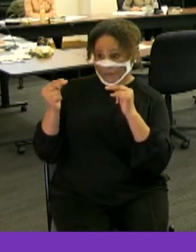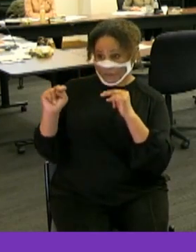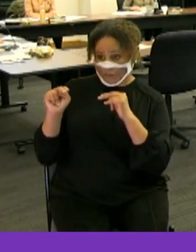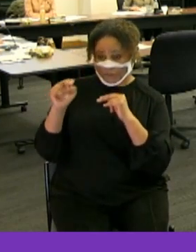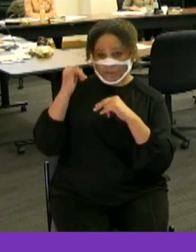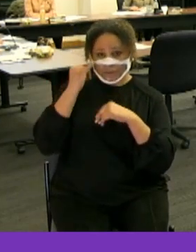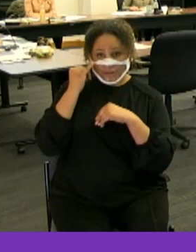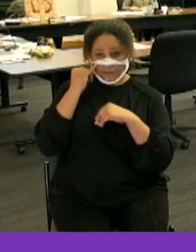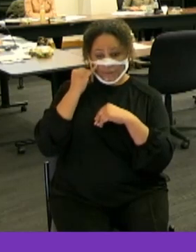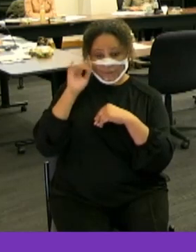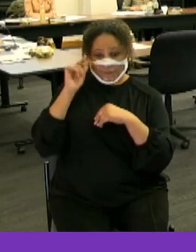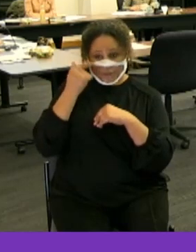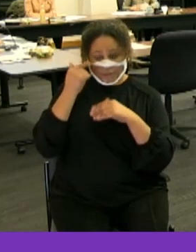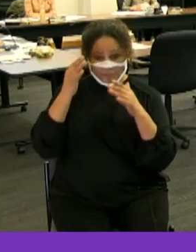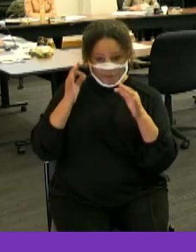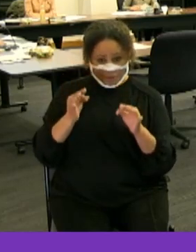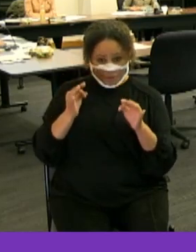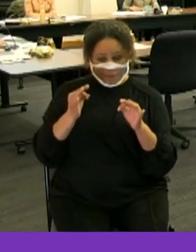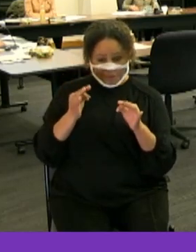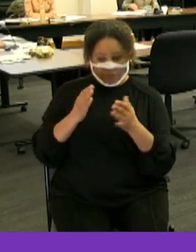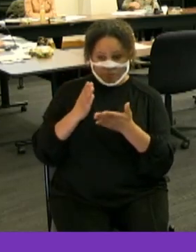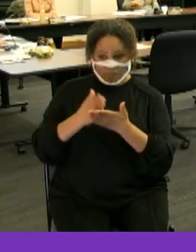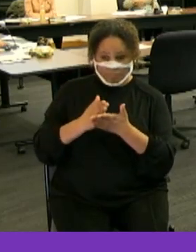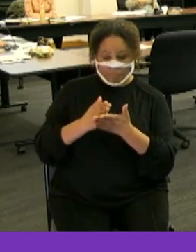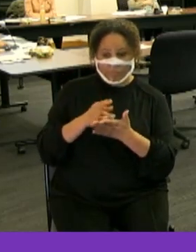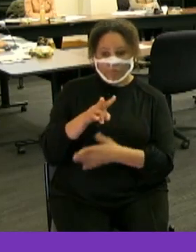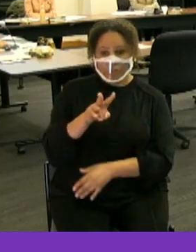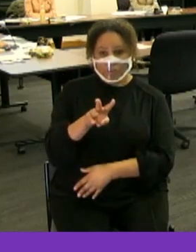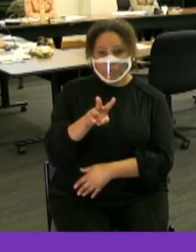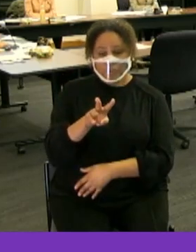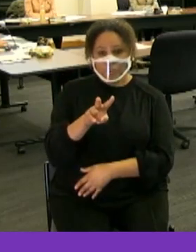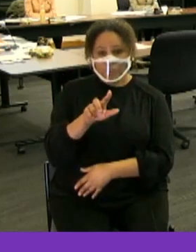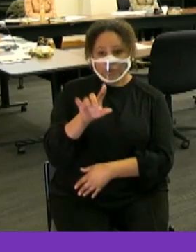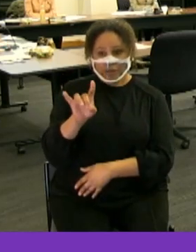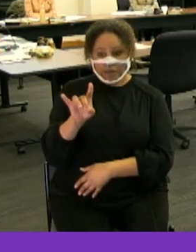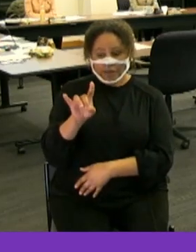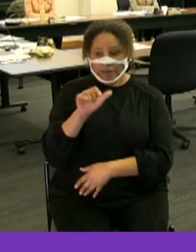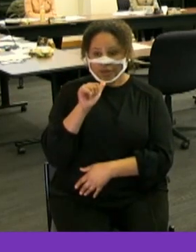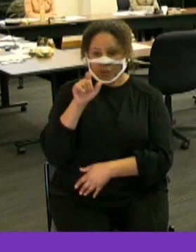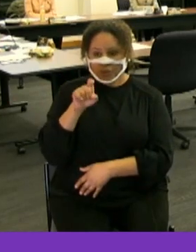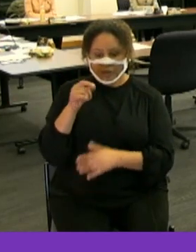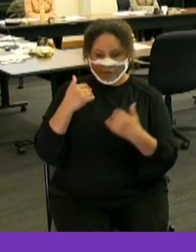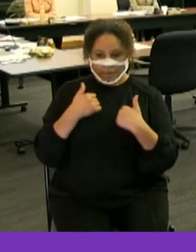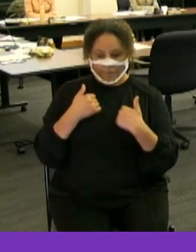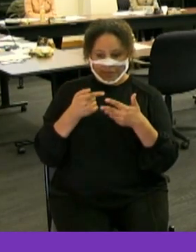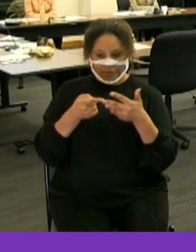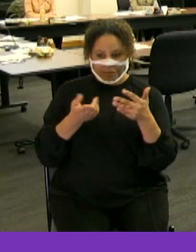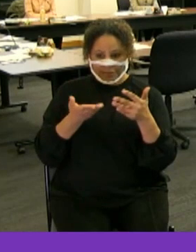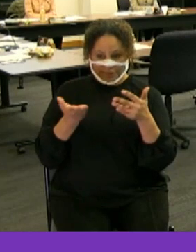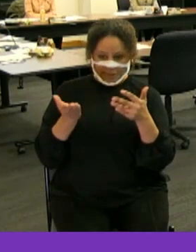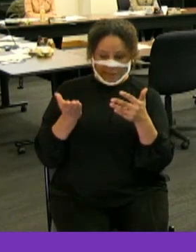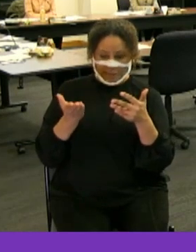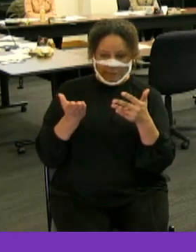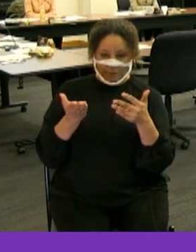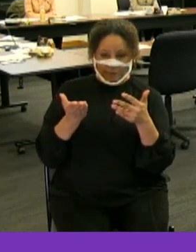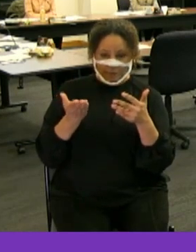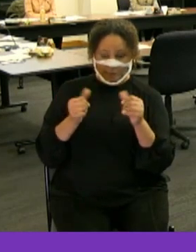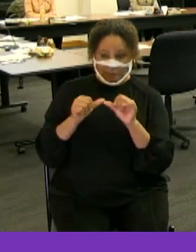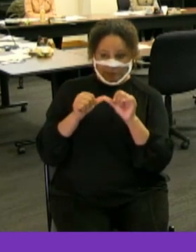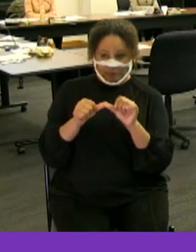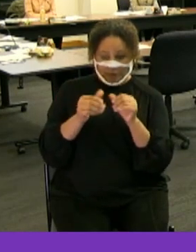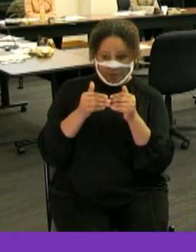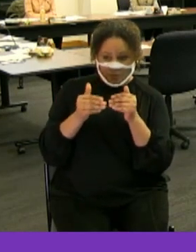off on 2/28, and this was my concern, if he calls off on 2/28 that we don't need to have these things on us anymore,